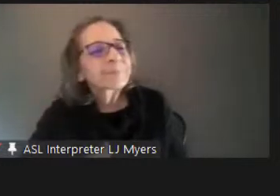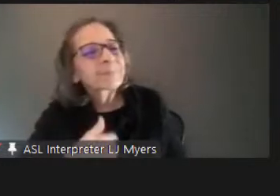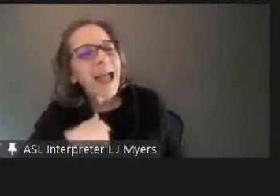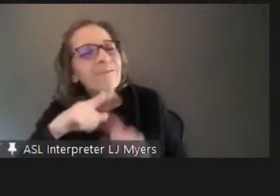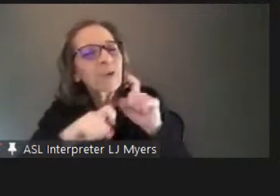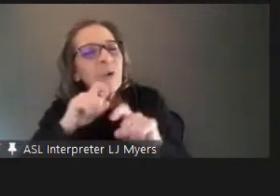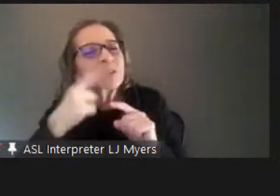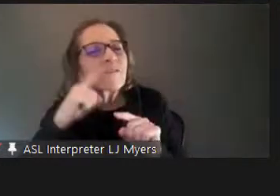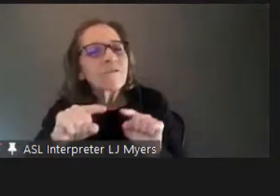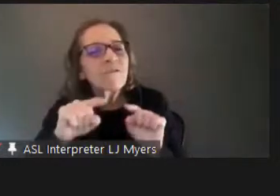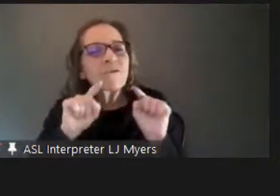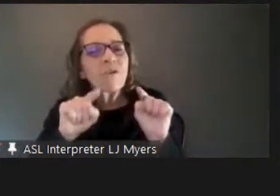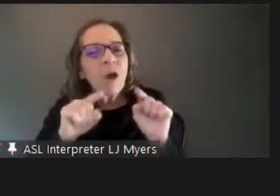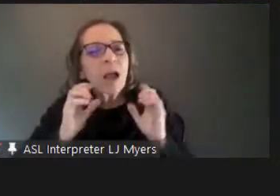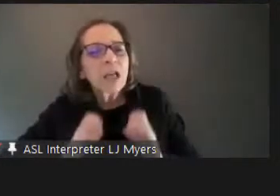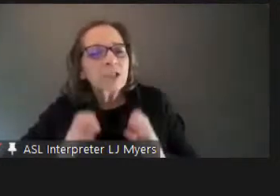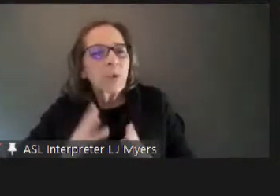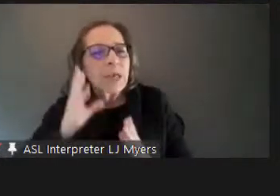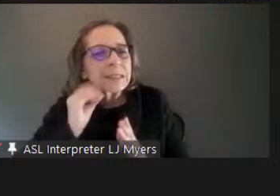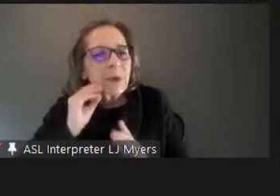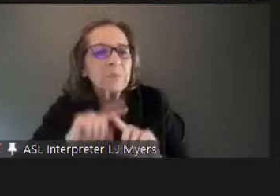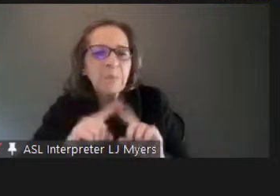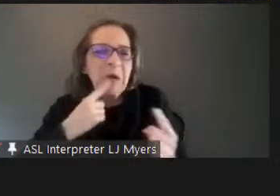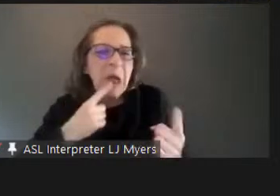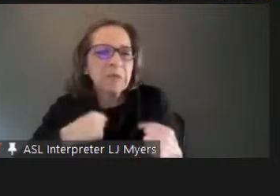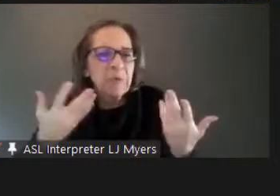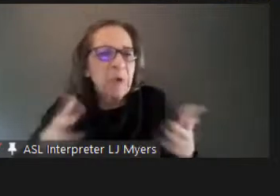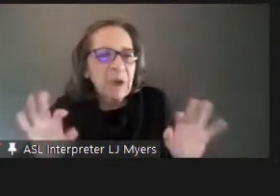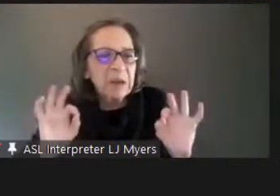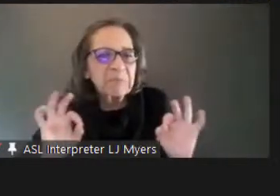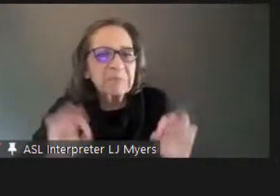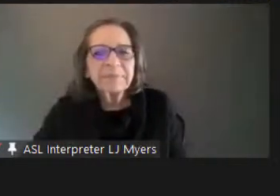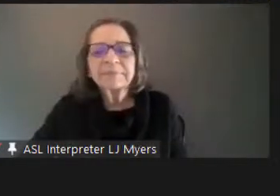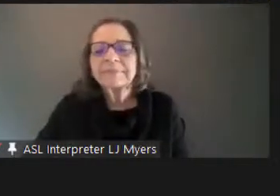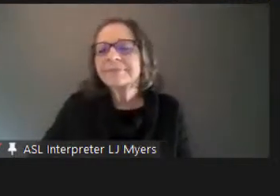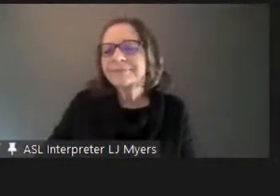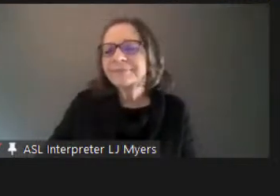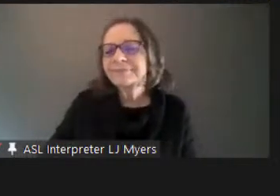questions for customer experience, but it was answered with